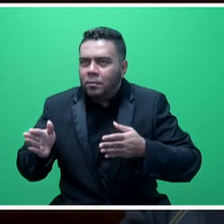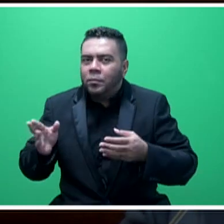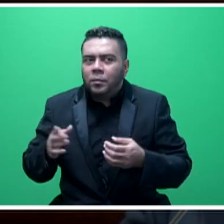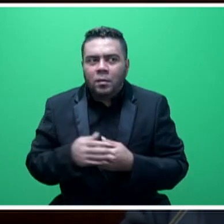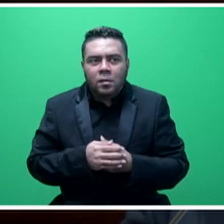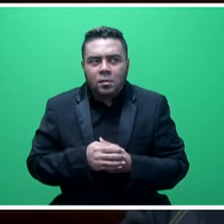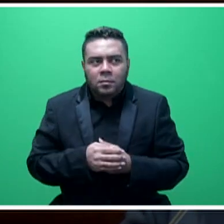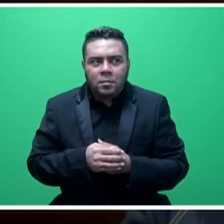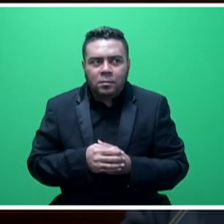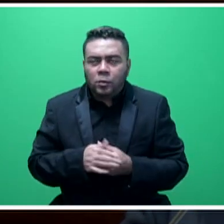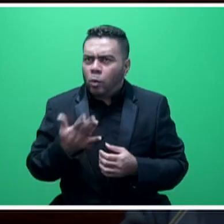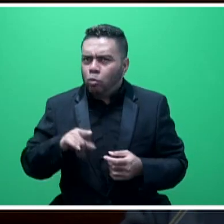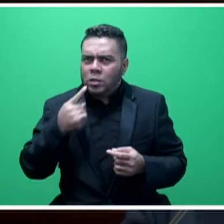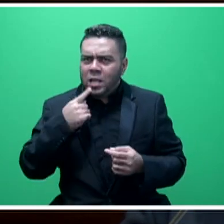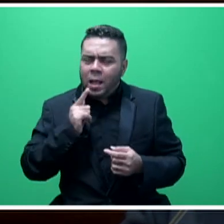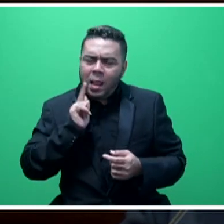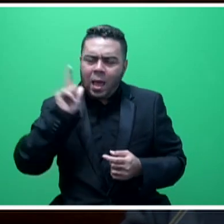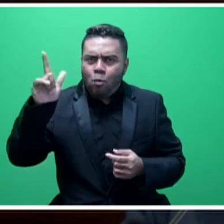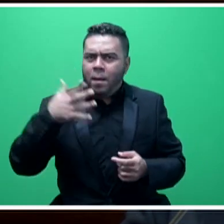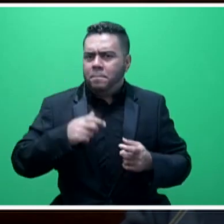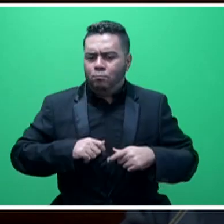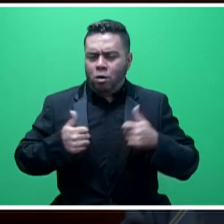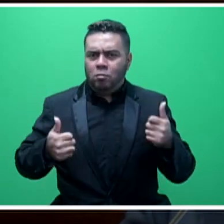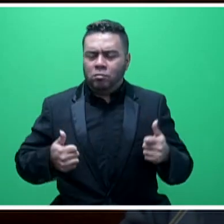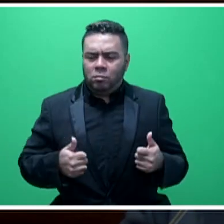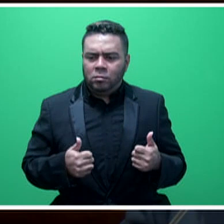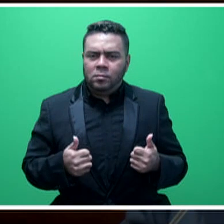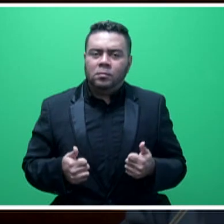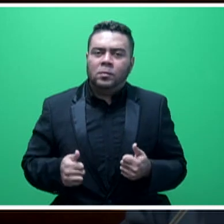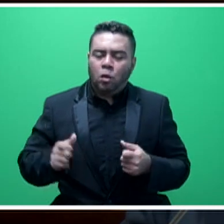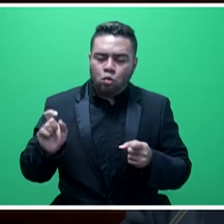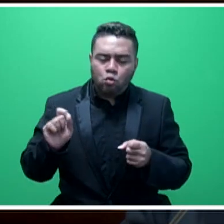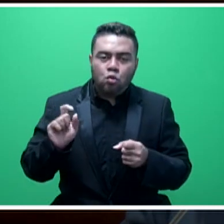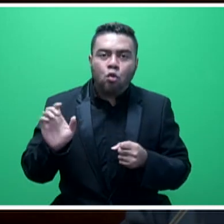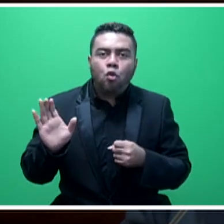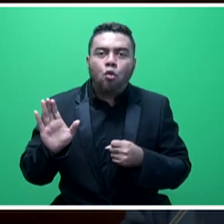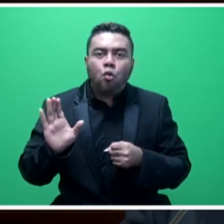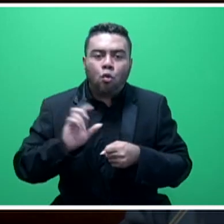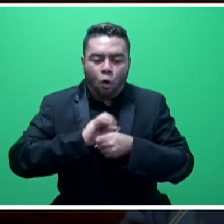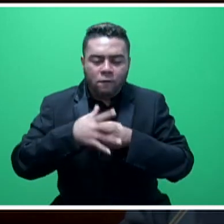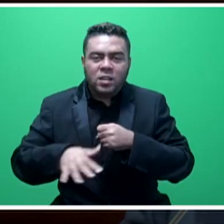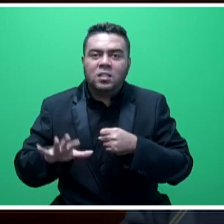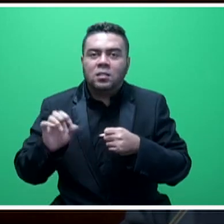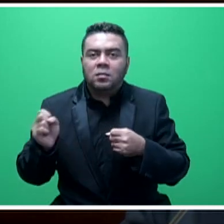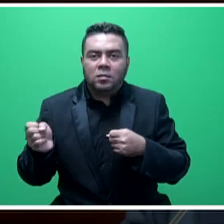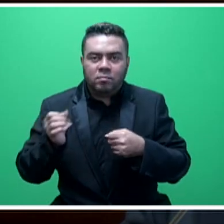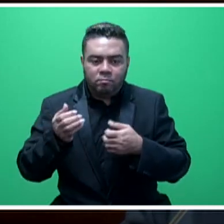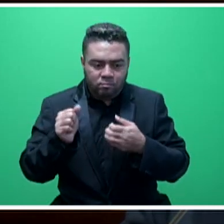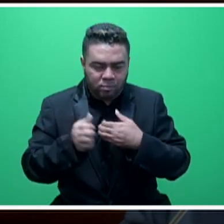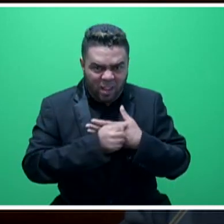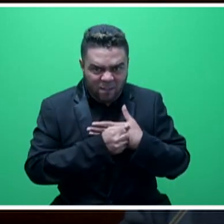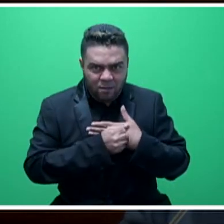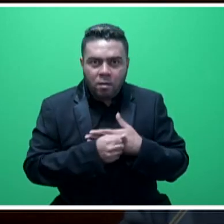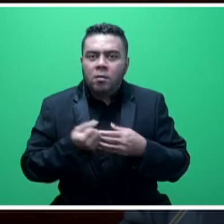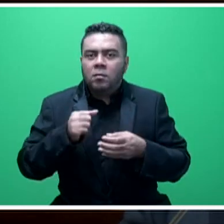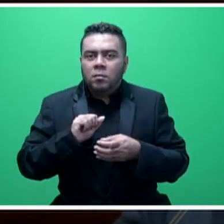say this loud and proud, Mr. Speaker, sir, comprehensive COVID-safe economic recovery framework, Mr. Speaker.